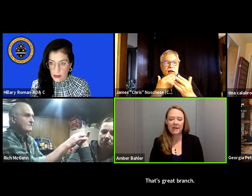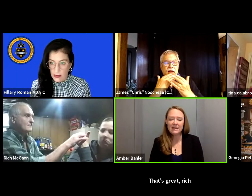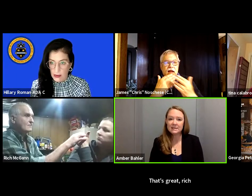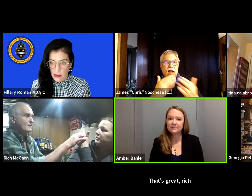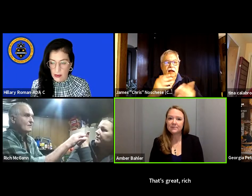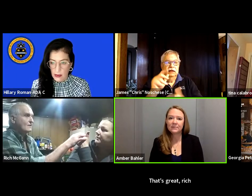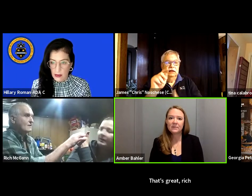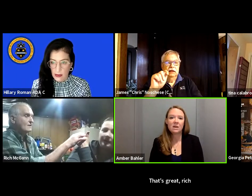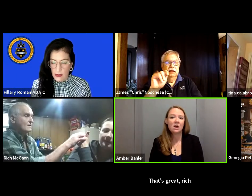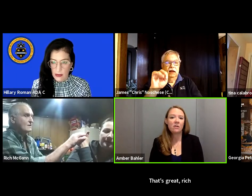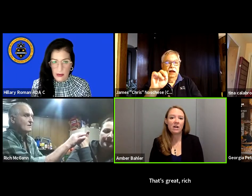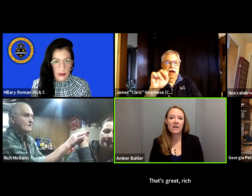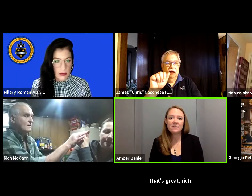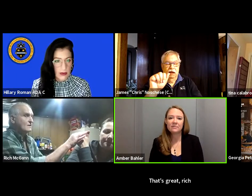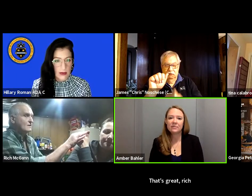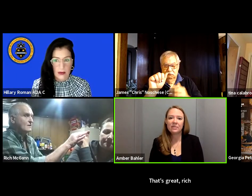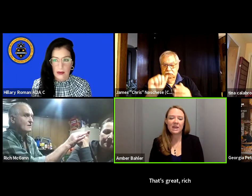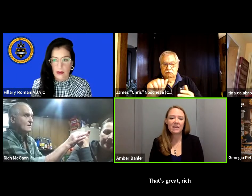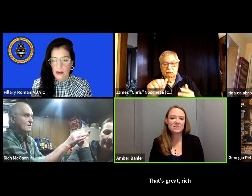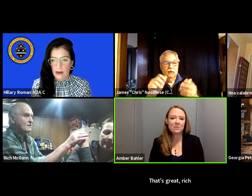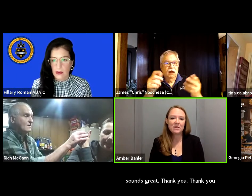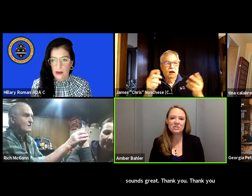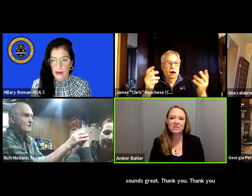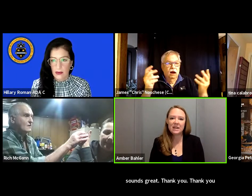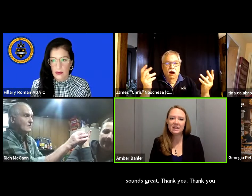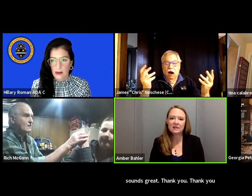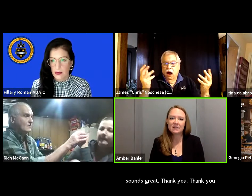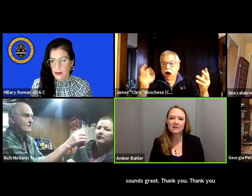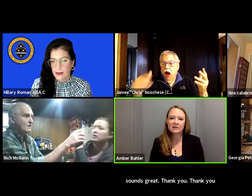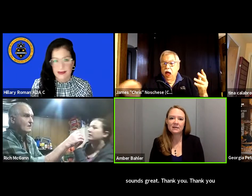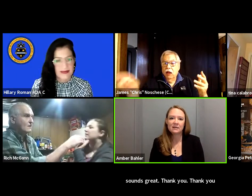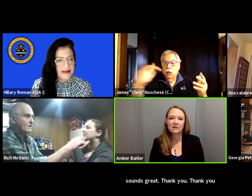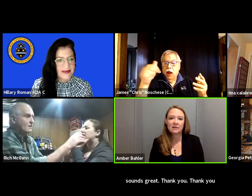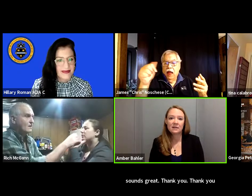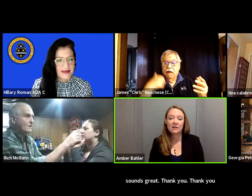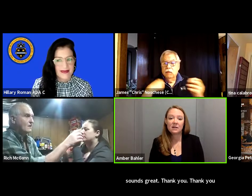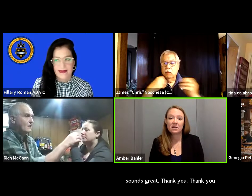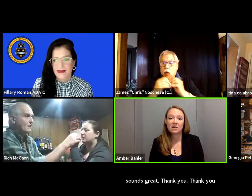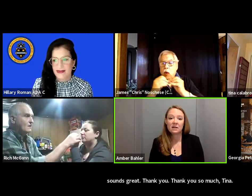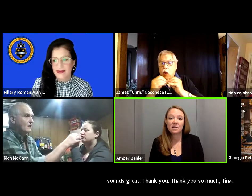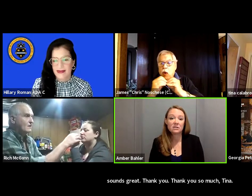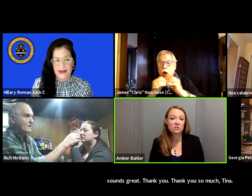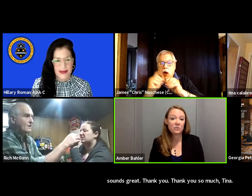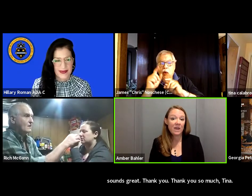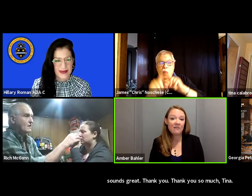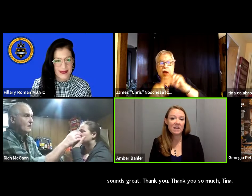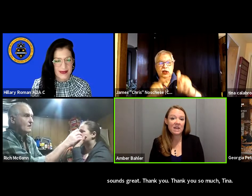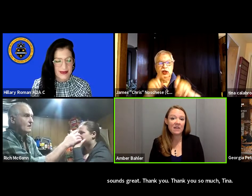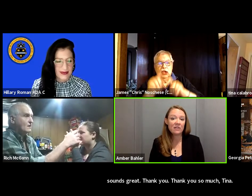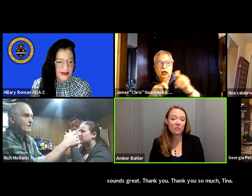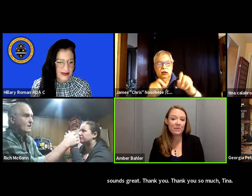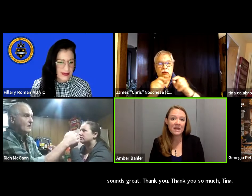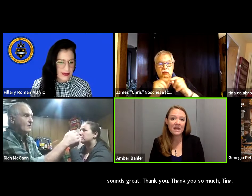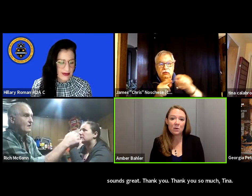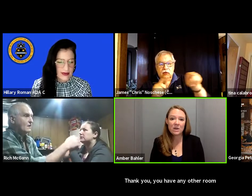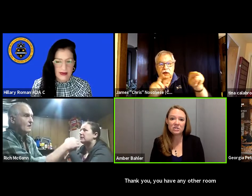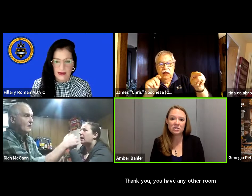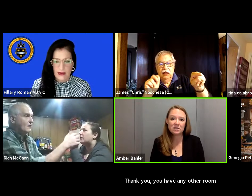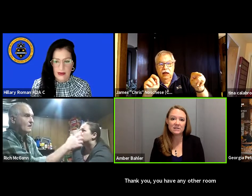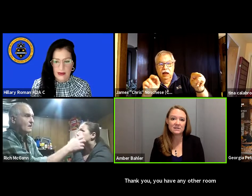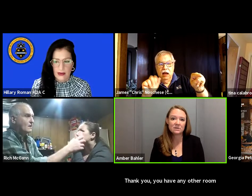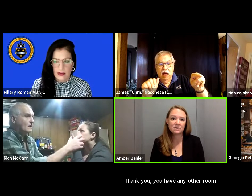Sounds great. Great, thank you. Right. Thank you so much, Tina. Thank you. Do we have any other